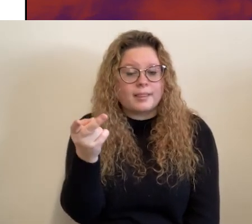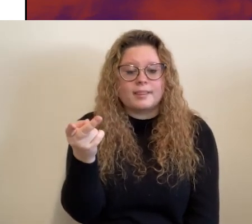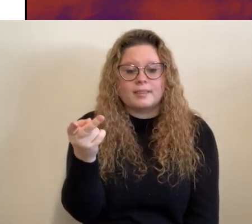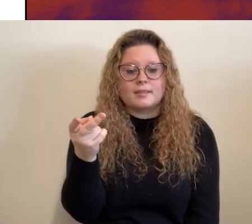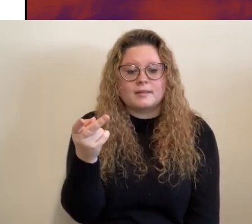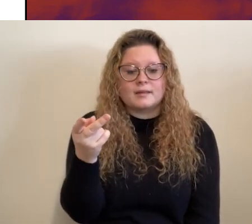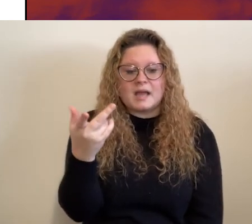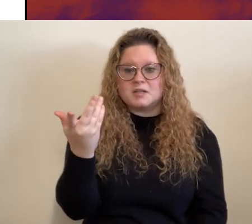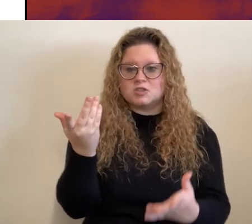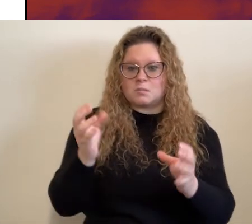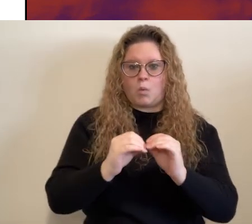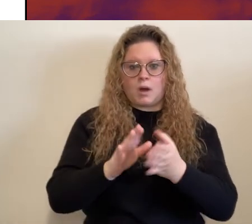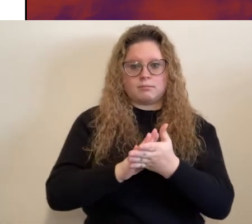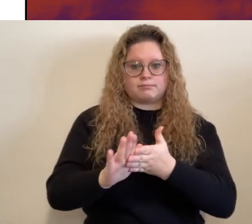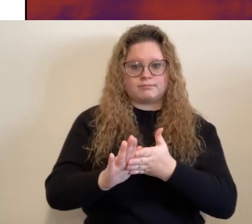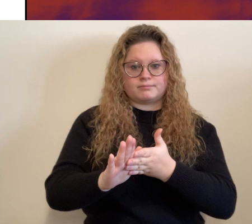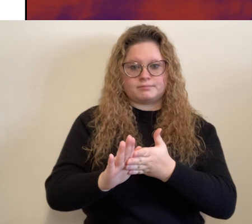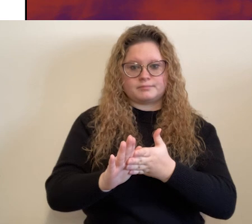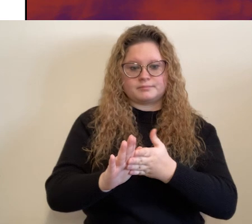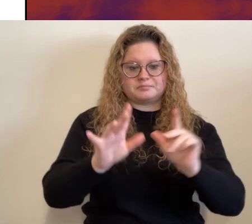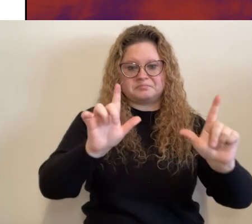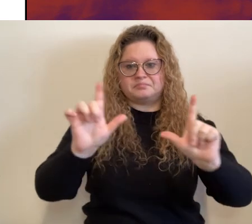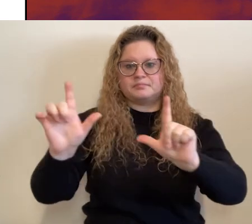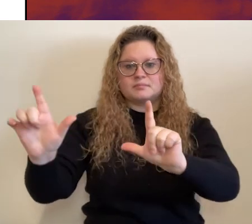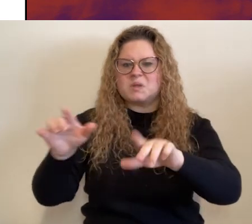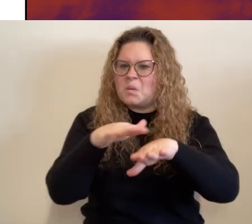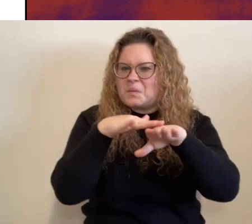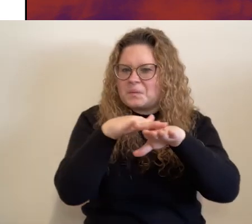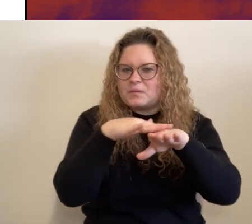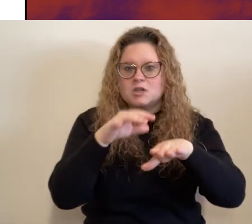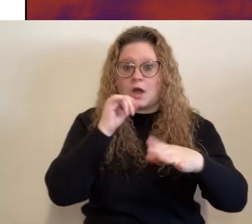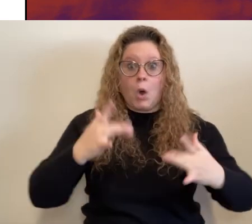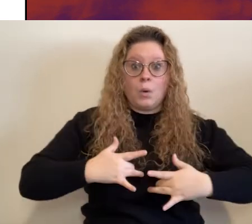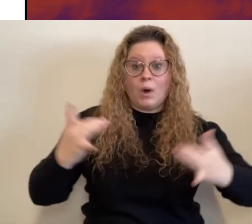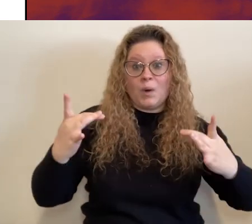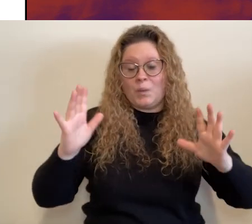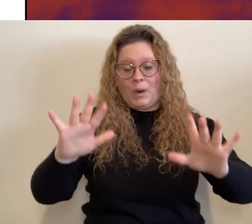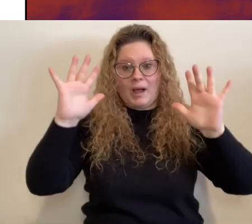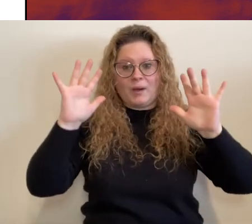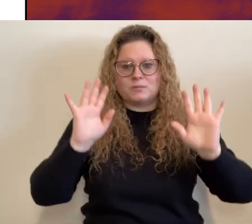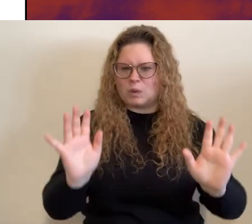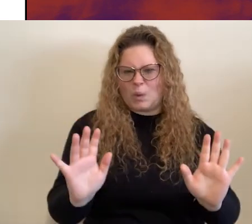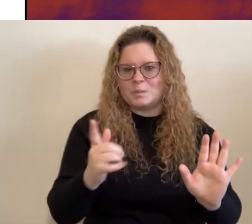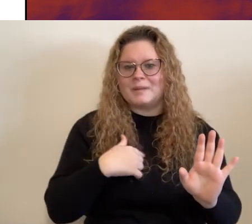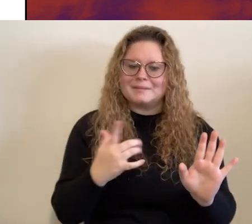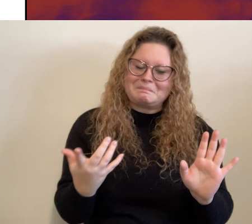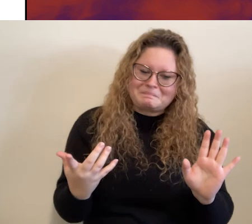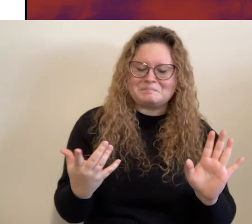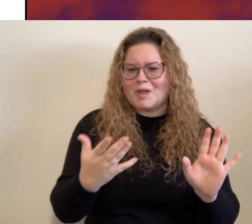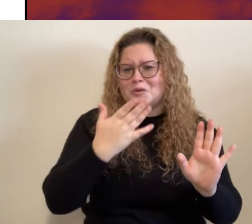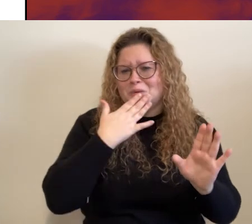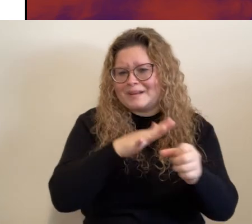clean it up. So it's very basic. It's not like woo, but it does the job.